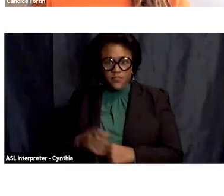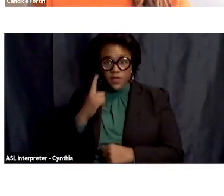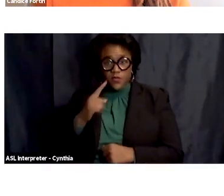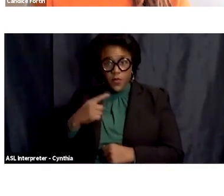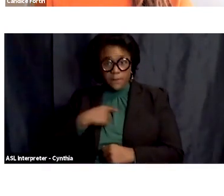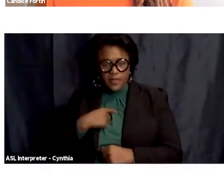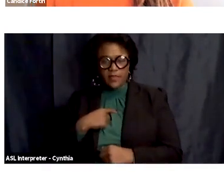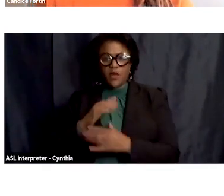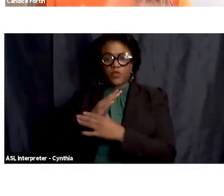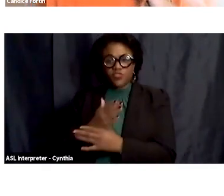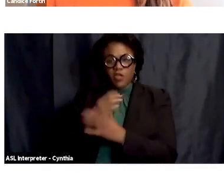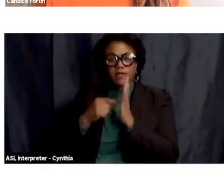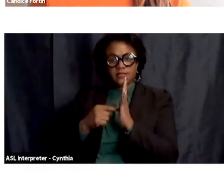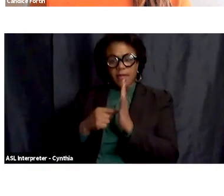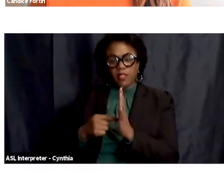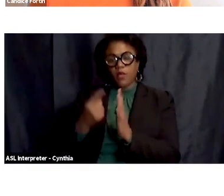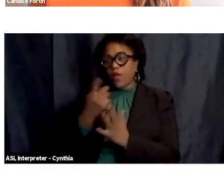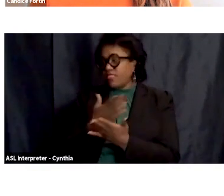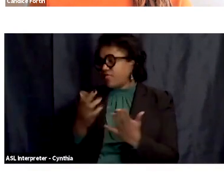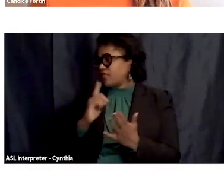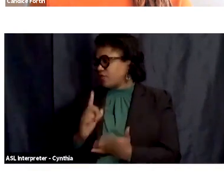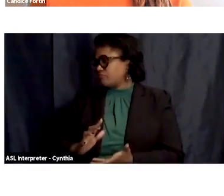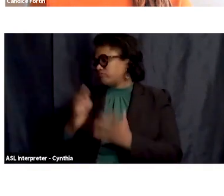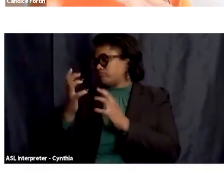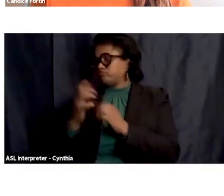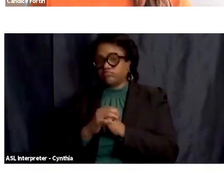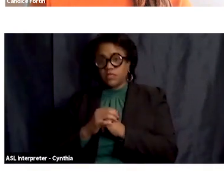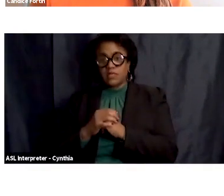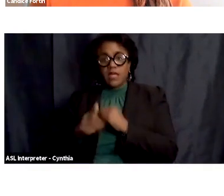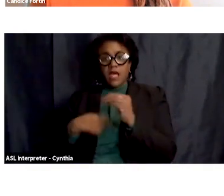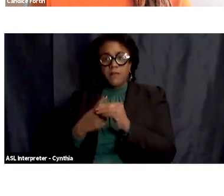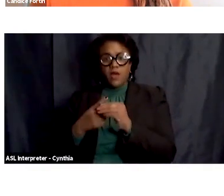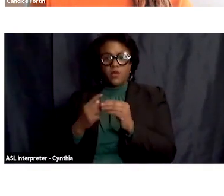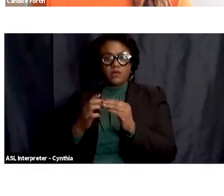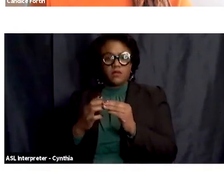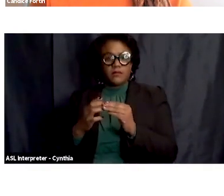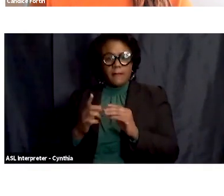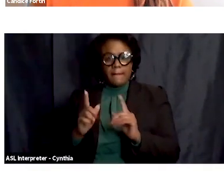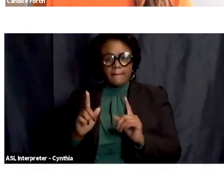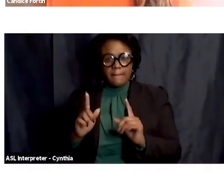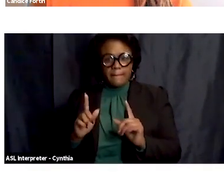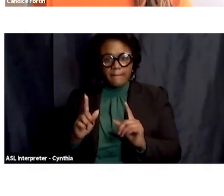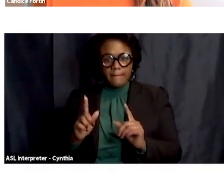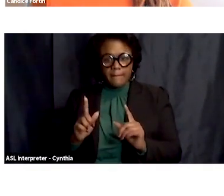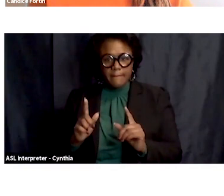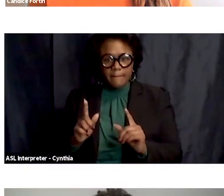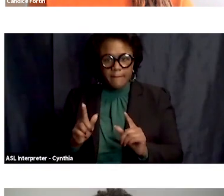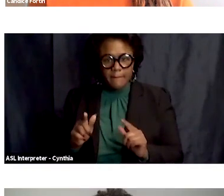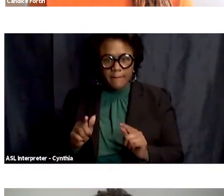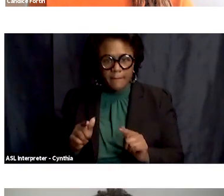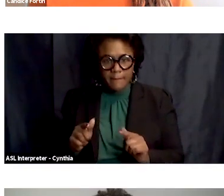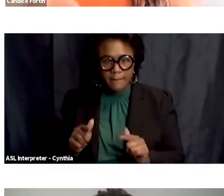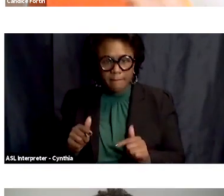example. One thing that really radicalized me around houseless advocacy is growing up